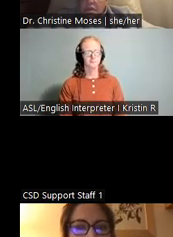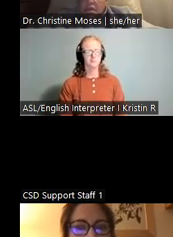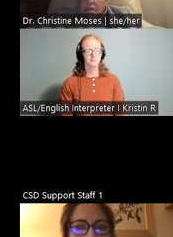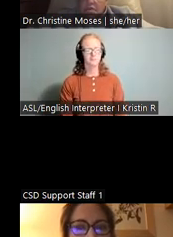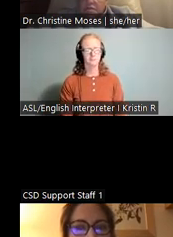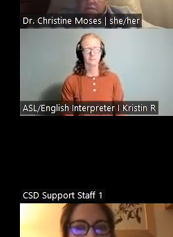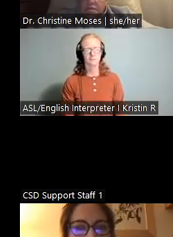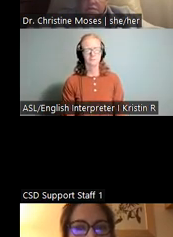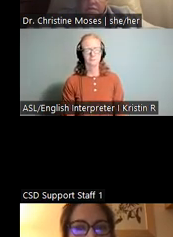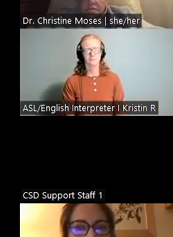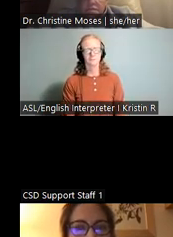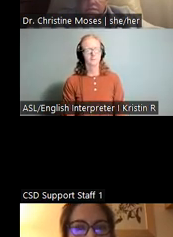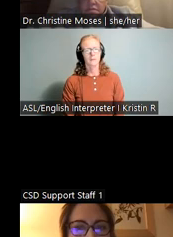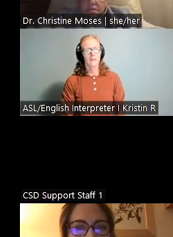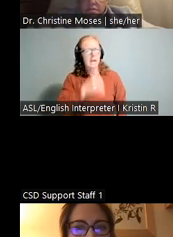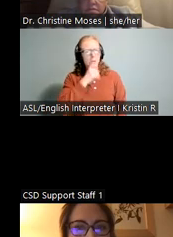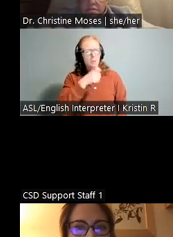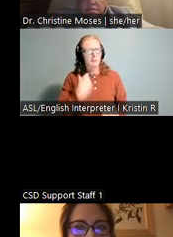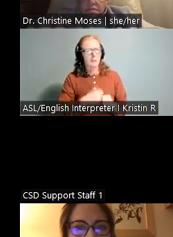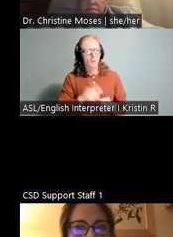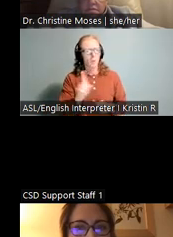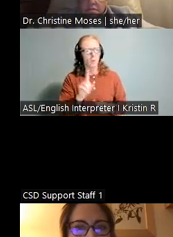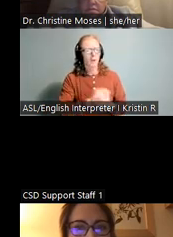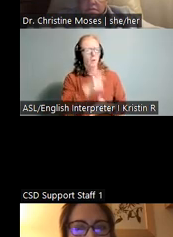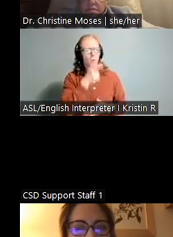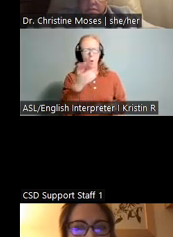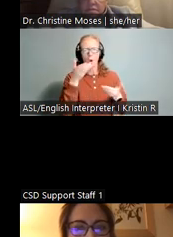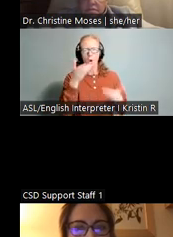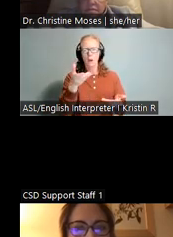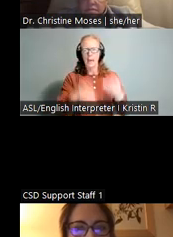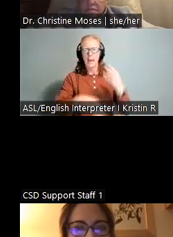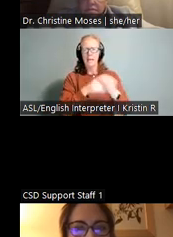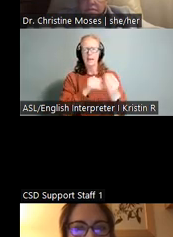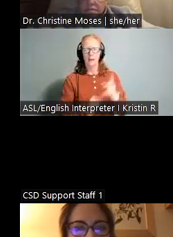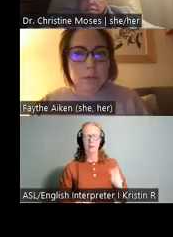I don't actually remember where that, who offered